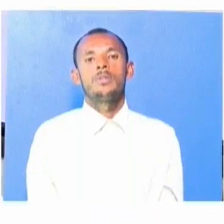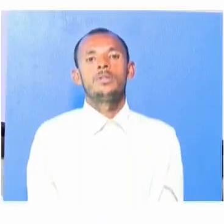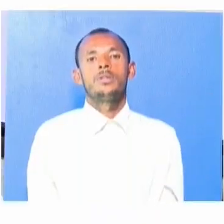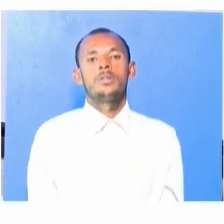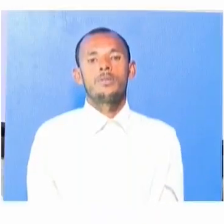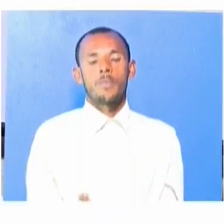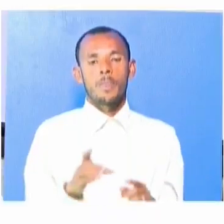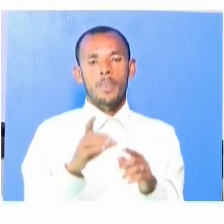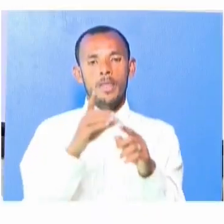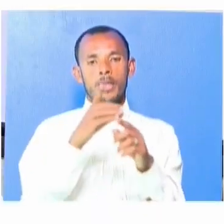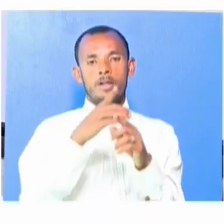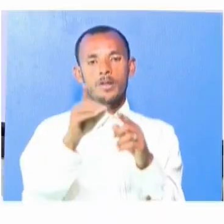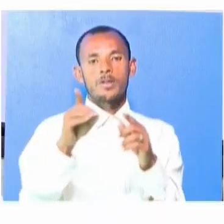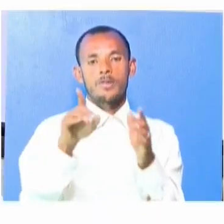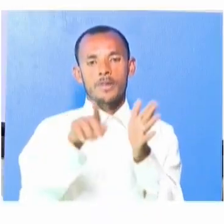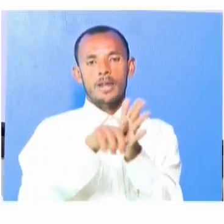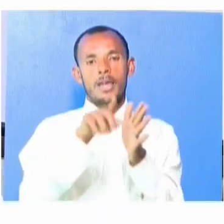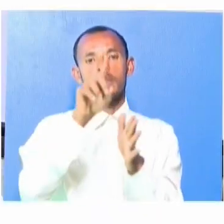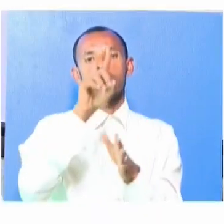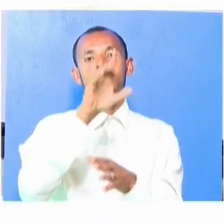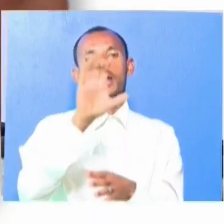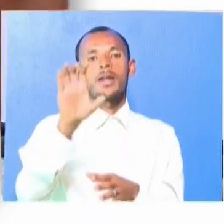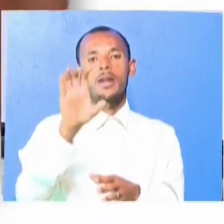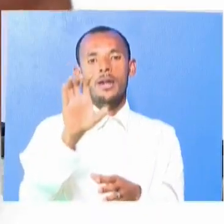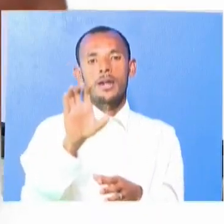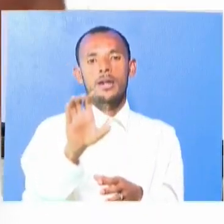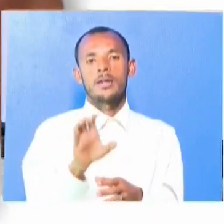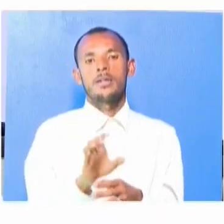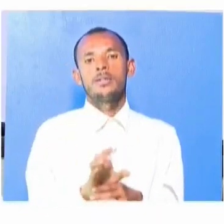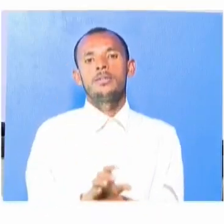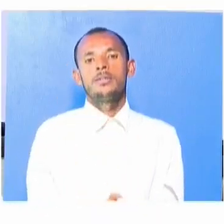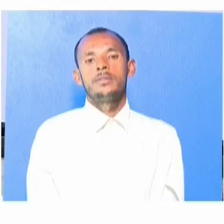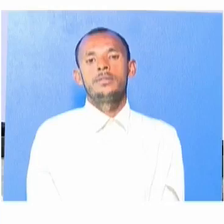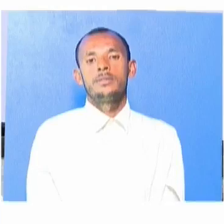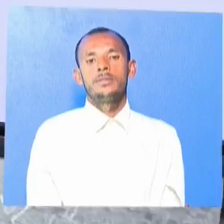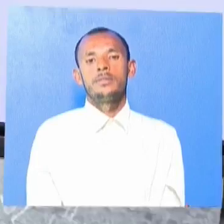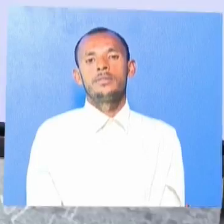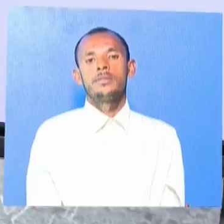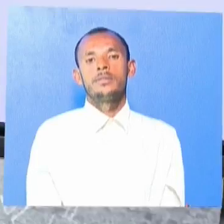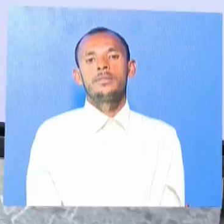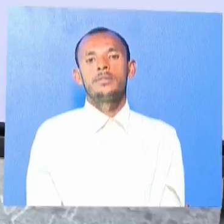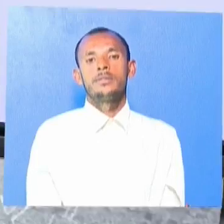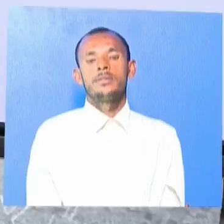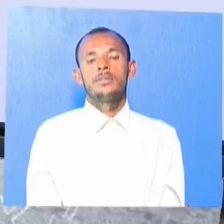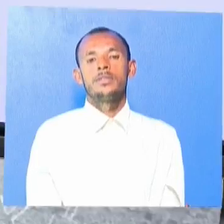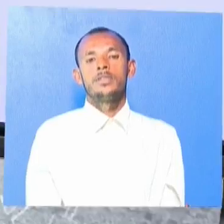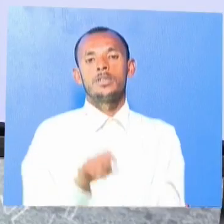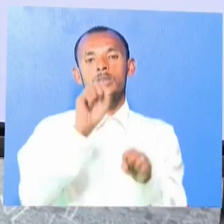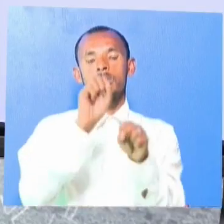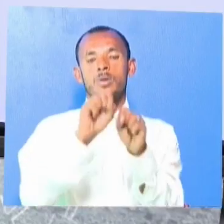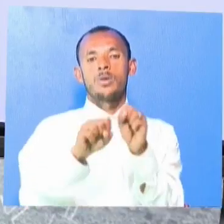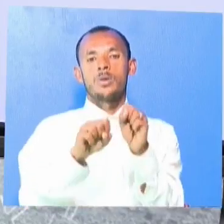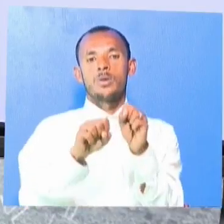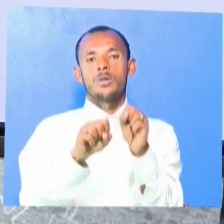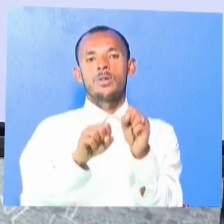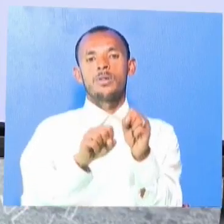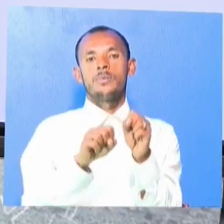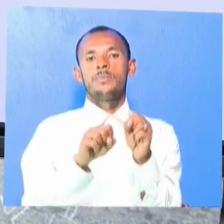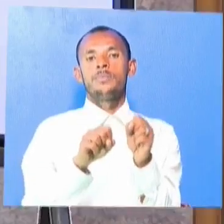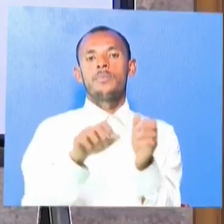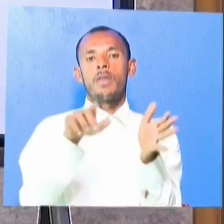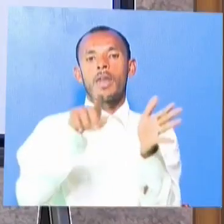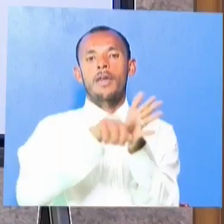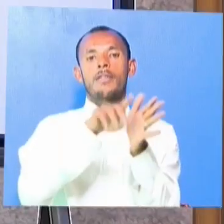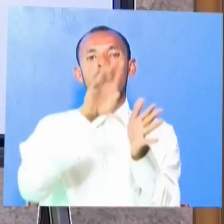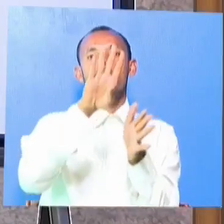negative 100 is here. The location of negative 4 is there. So,